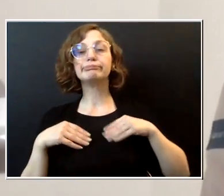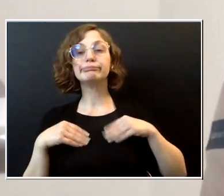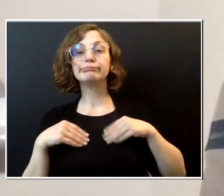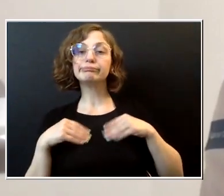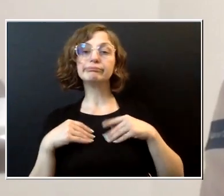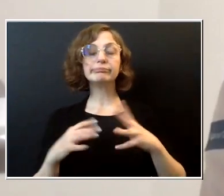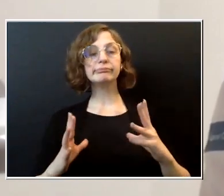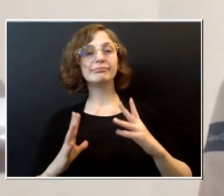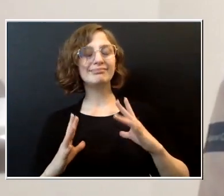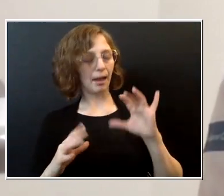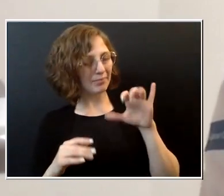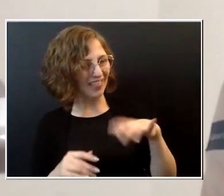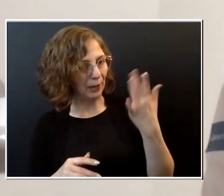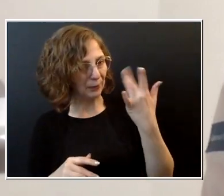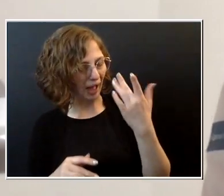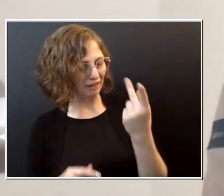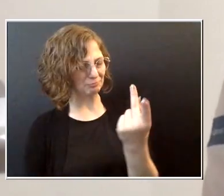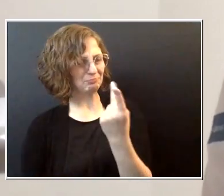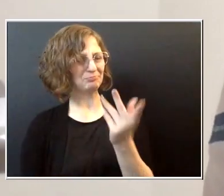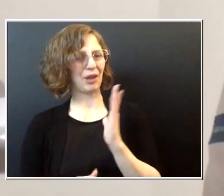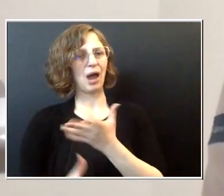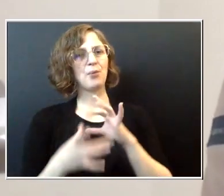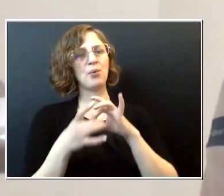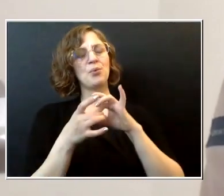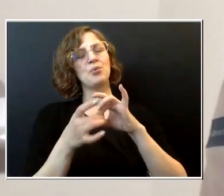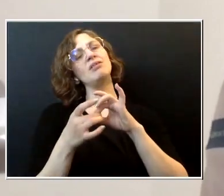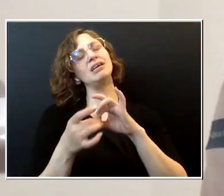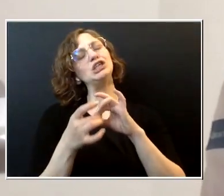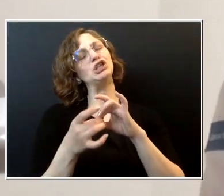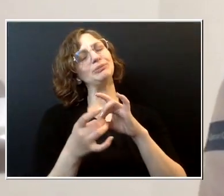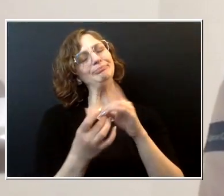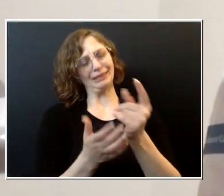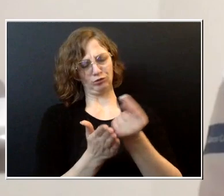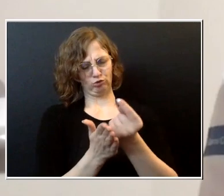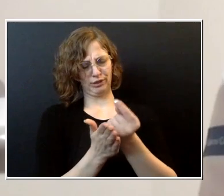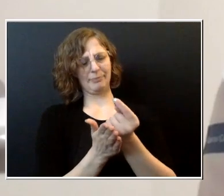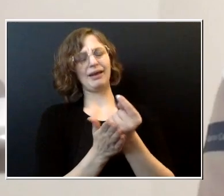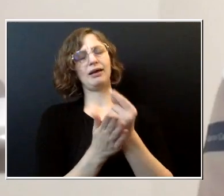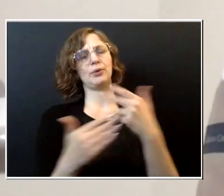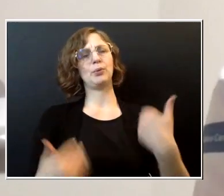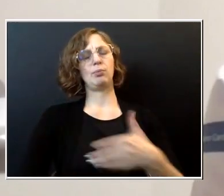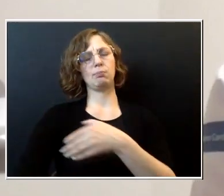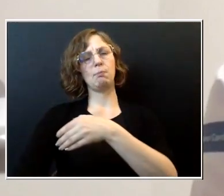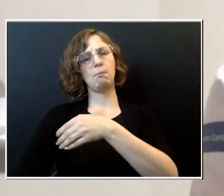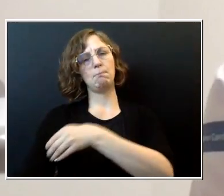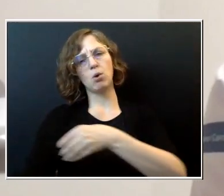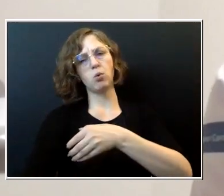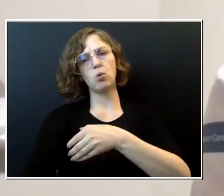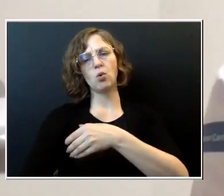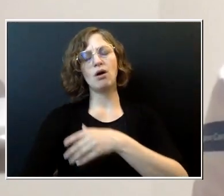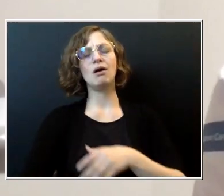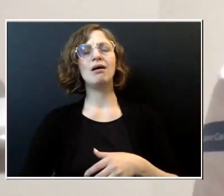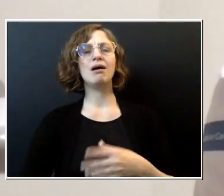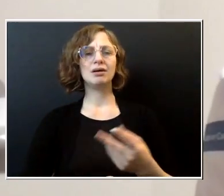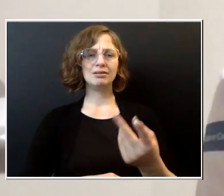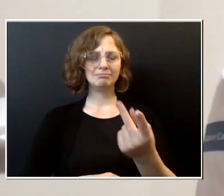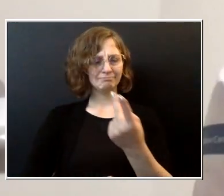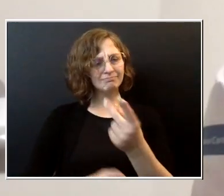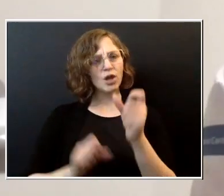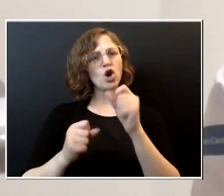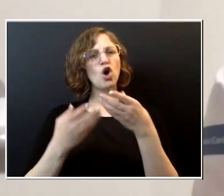made our relationship in treating her cancer so powerful, was that we could have